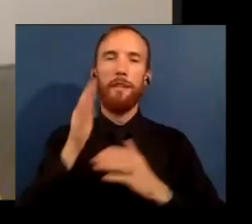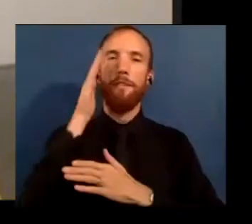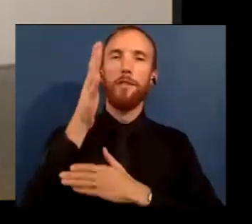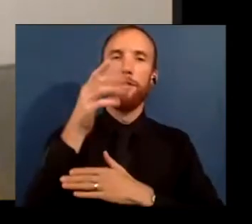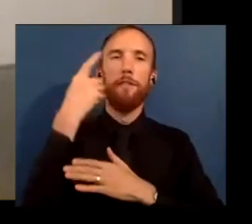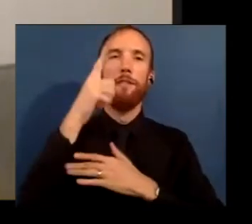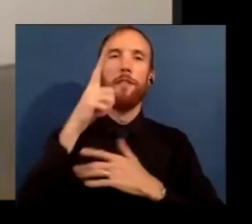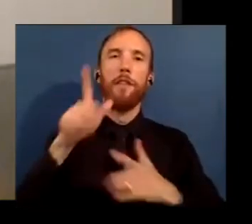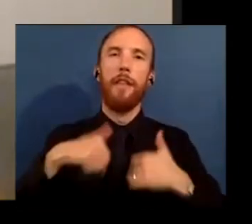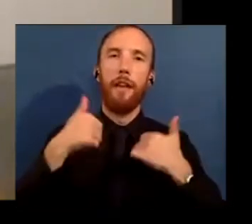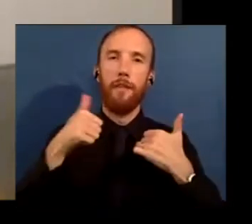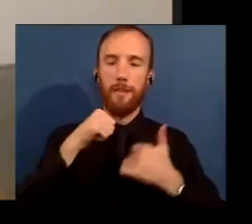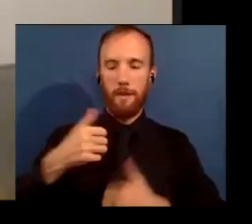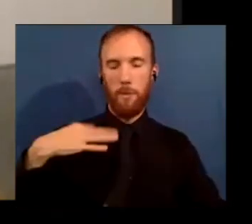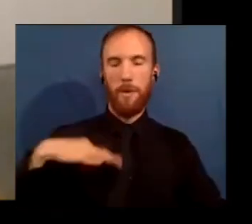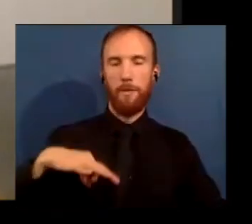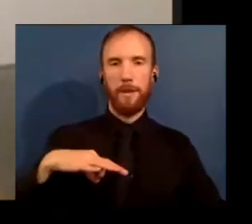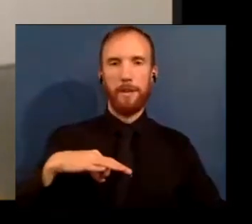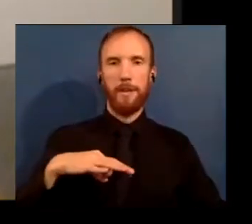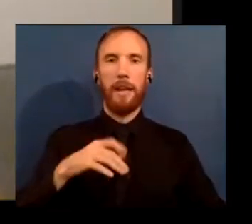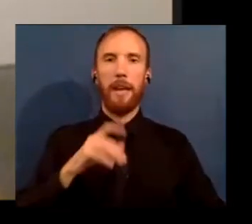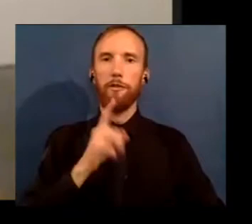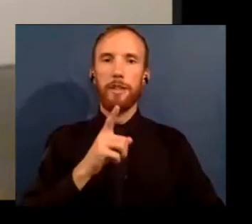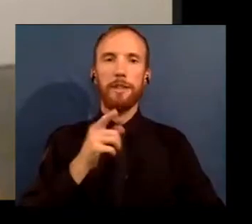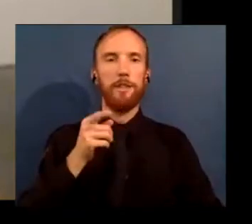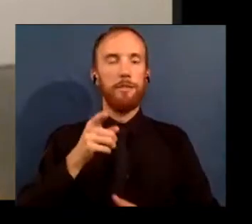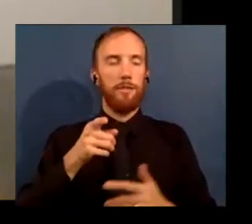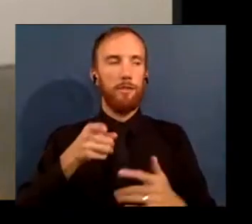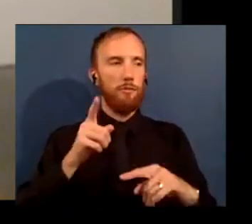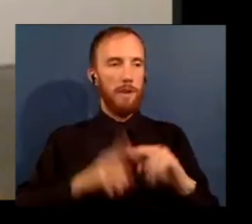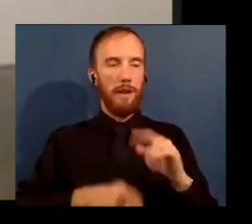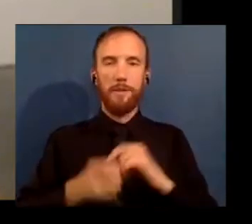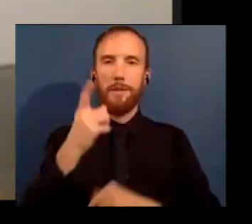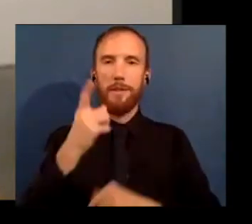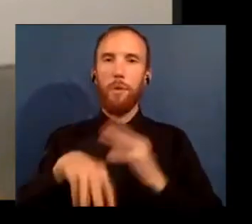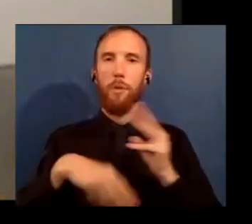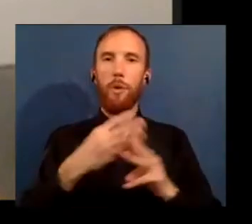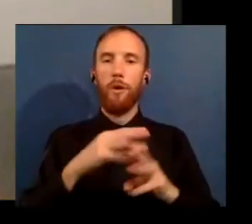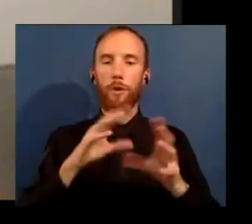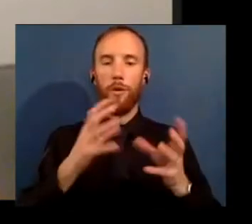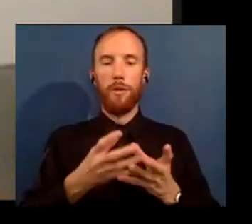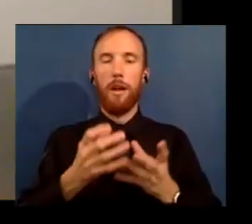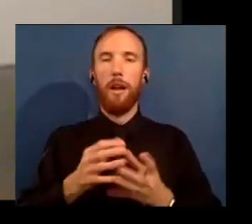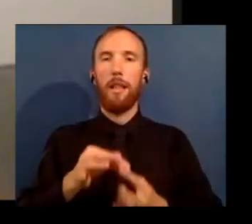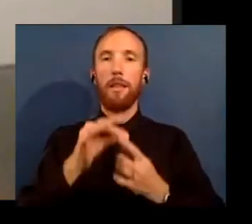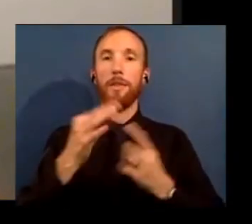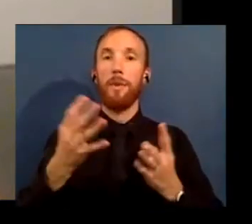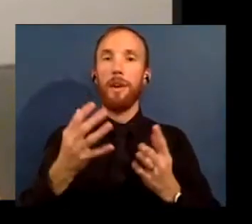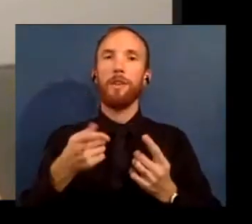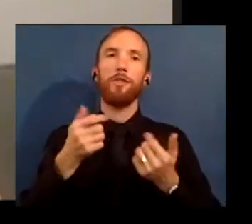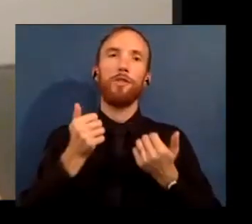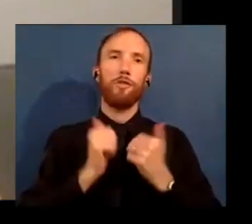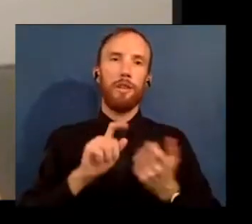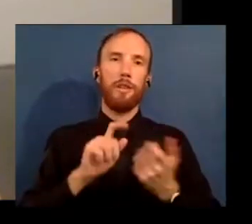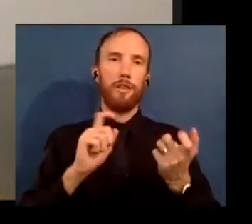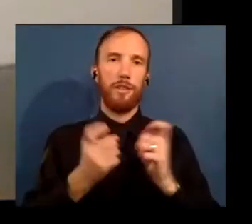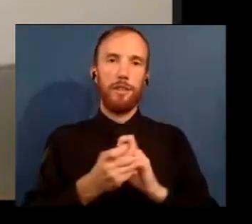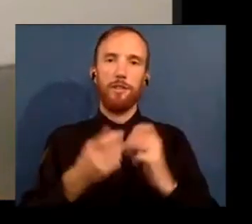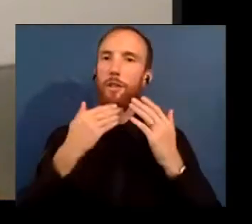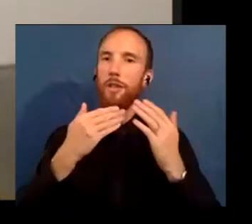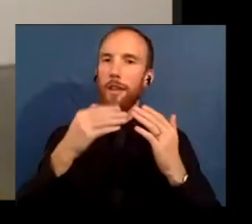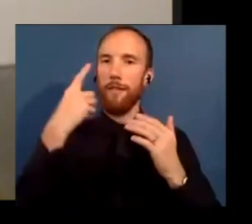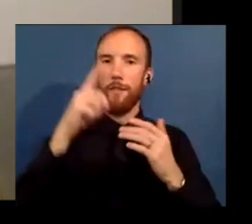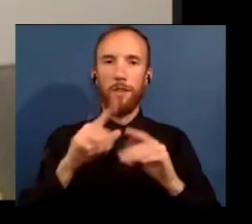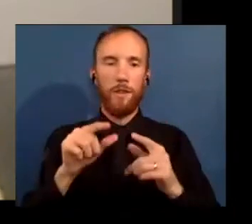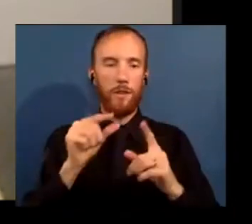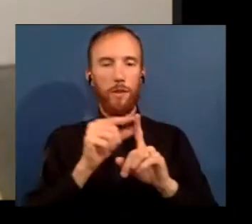that, to your point, you can't understand the world then unless you are trying to change it. So thank you for giving us these words of provocation, these words